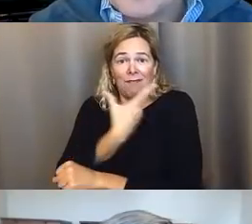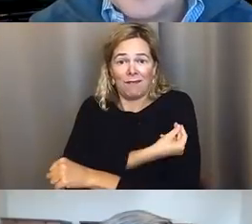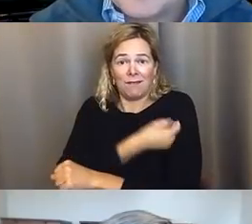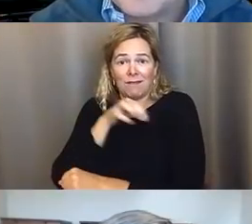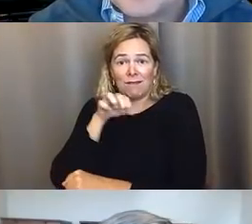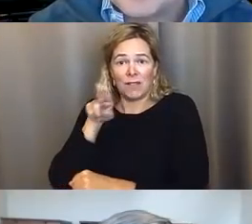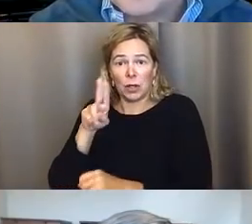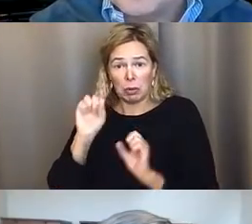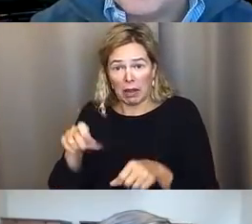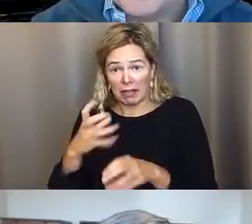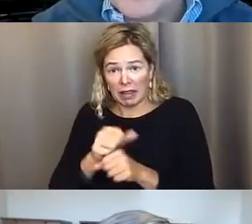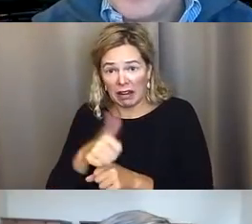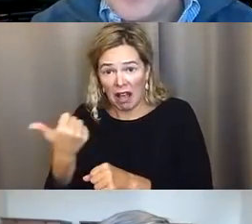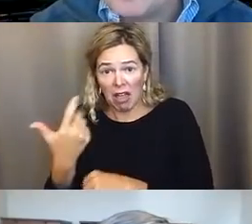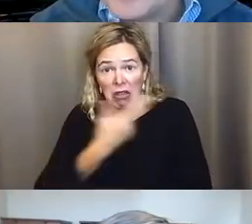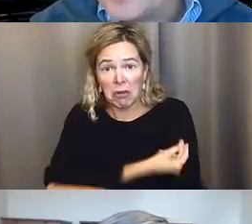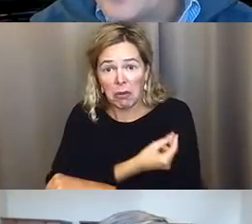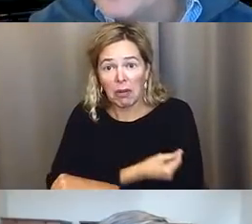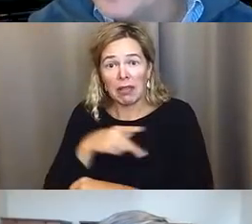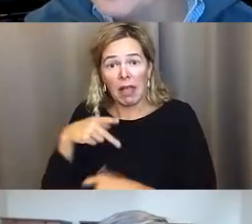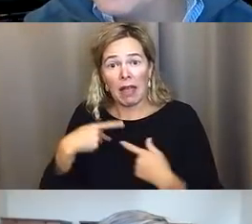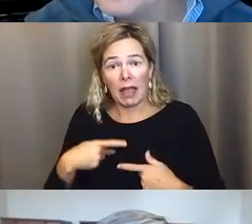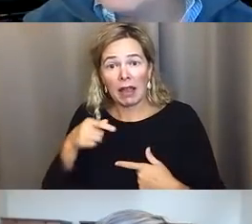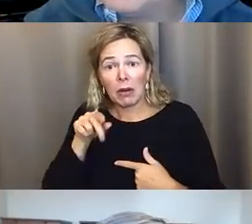other vaccines like pneumonia, Tdap, et cetera?